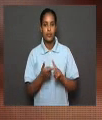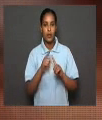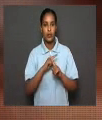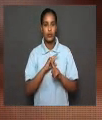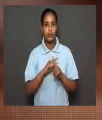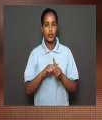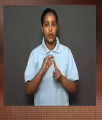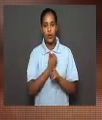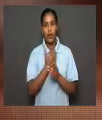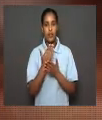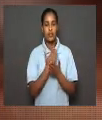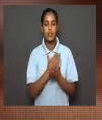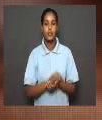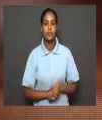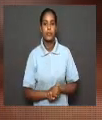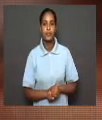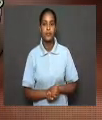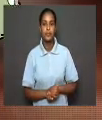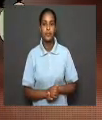Let's get back to our lesson.